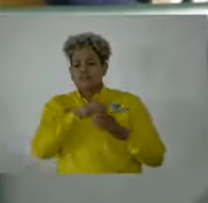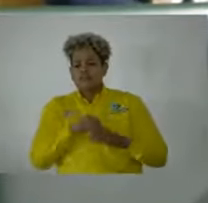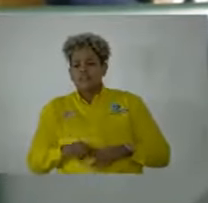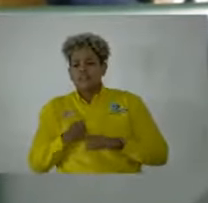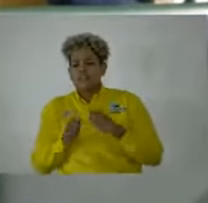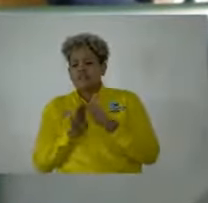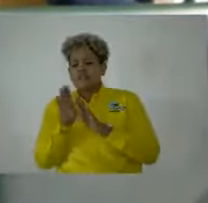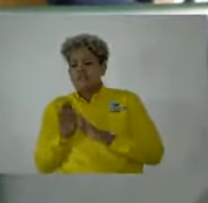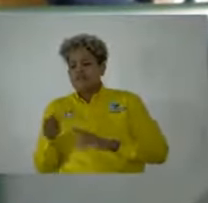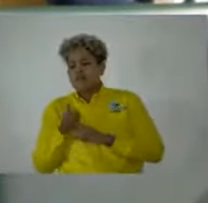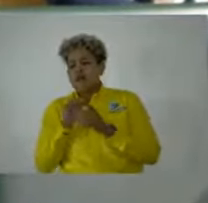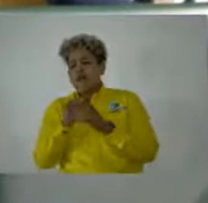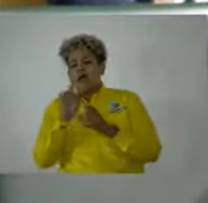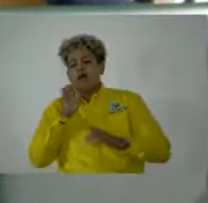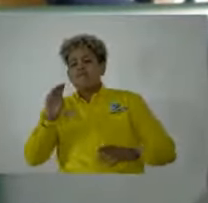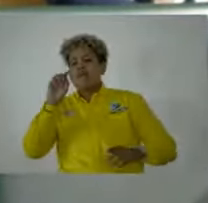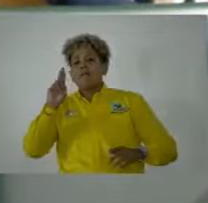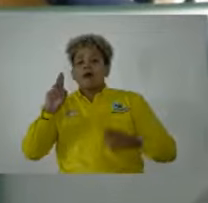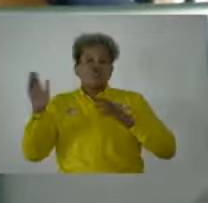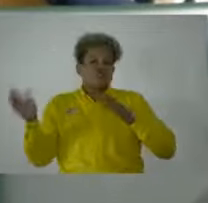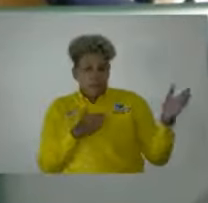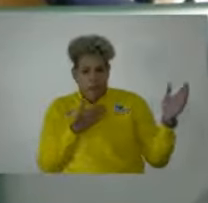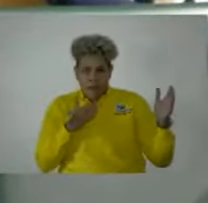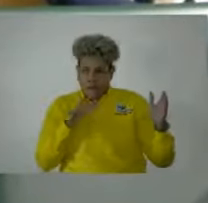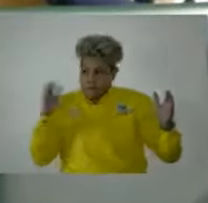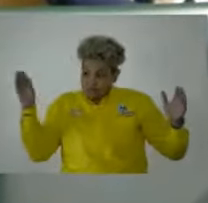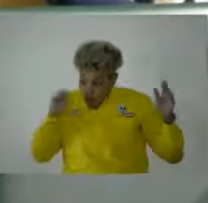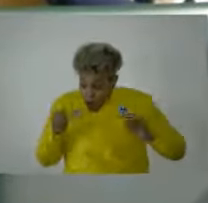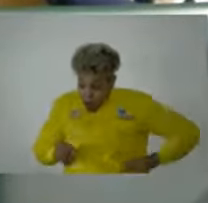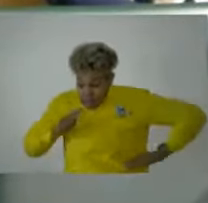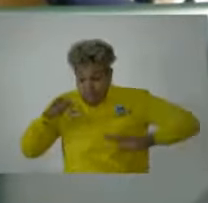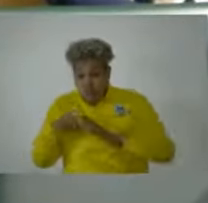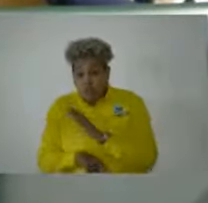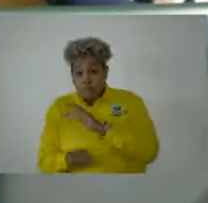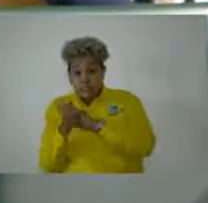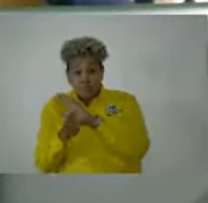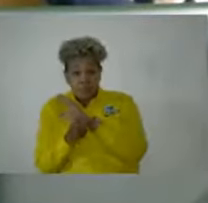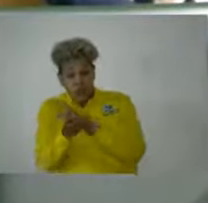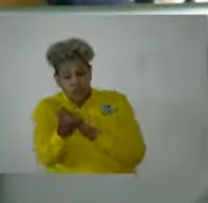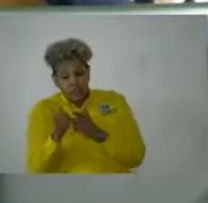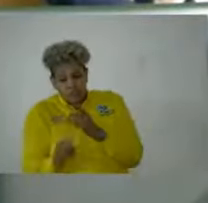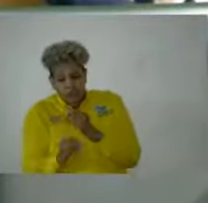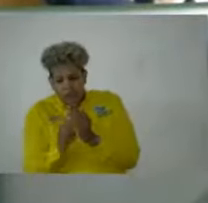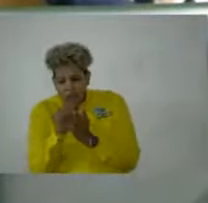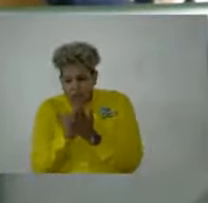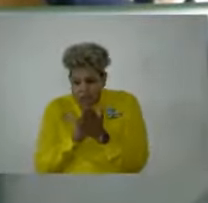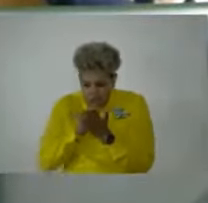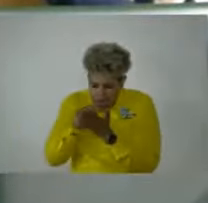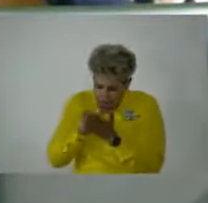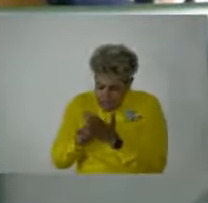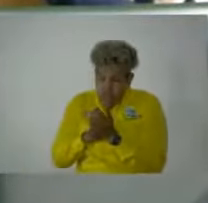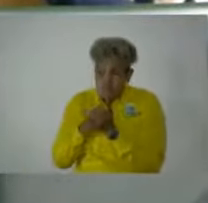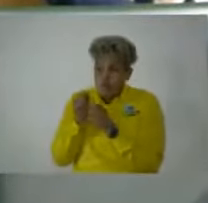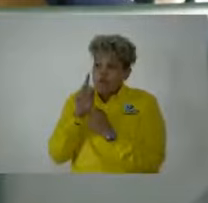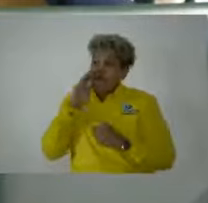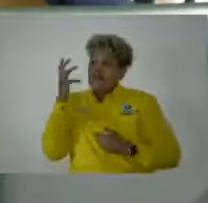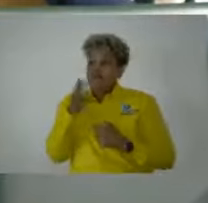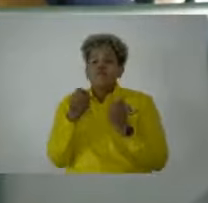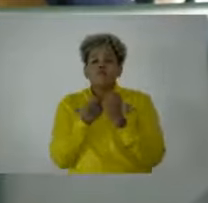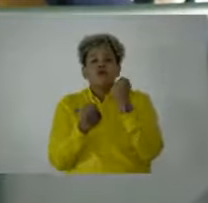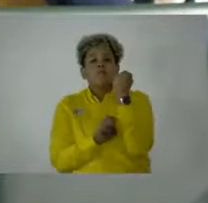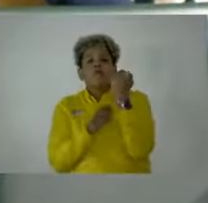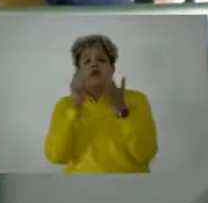participatory development of a master plan comprising a comprehensive policy and legislative framework to support